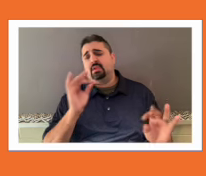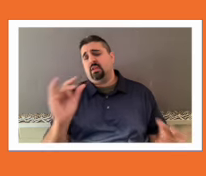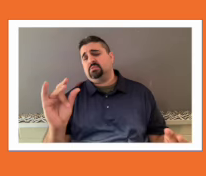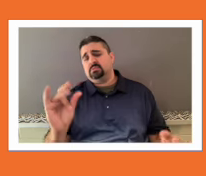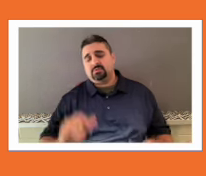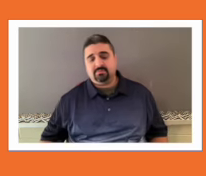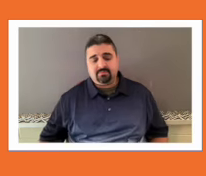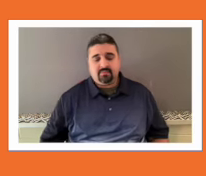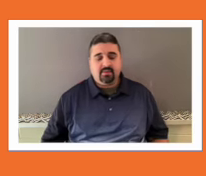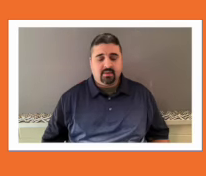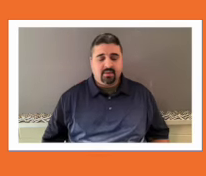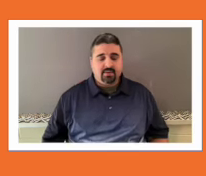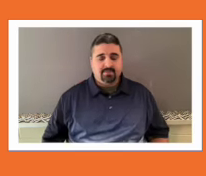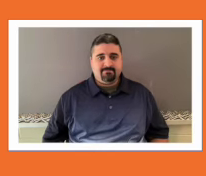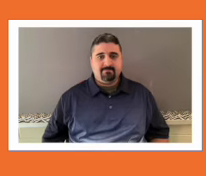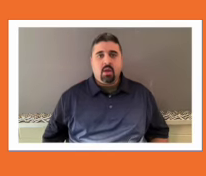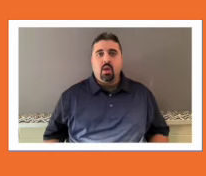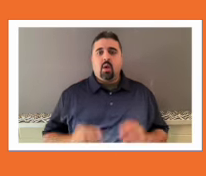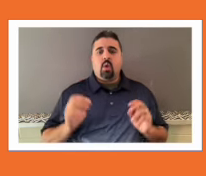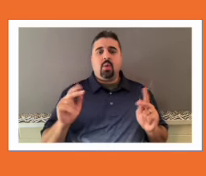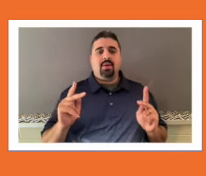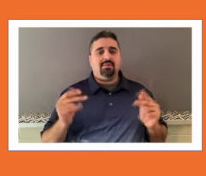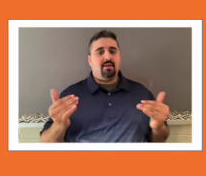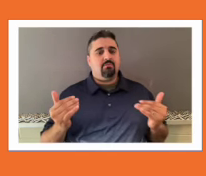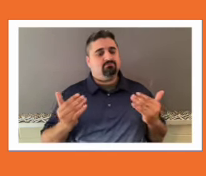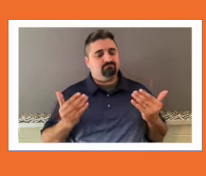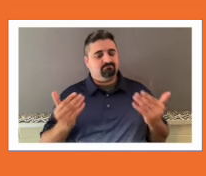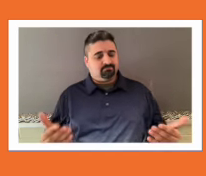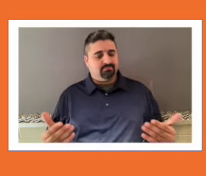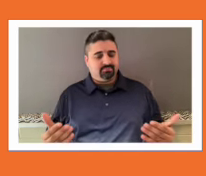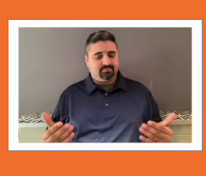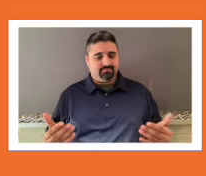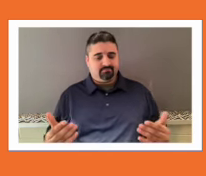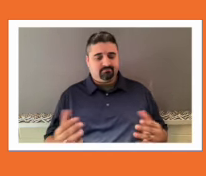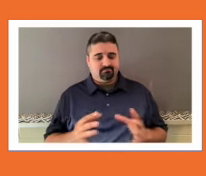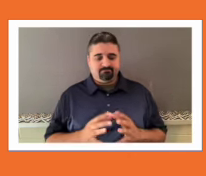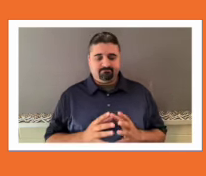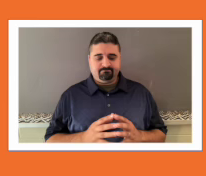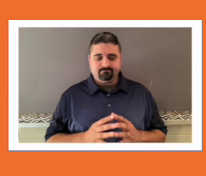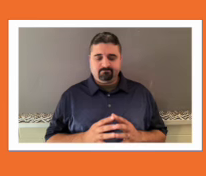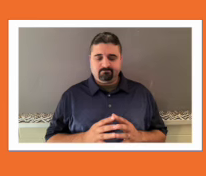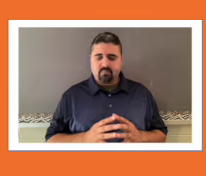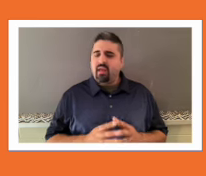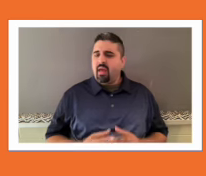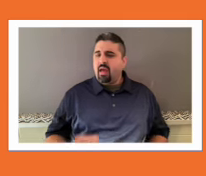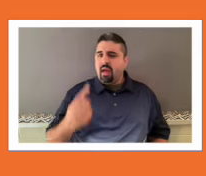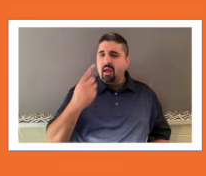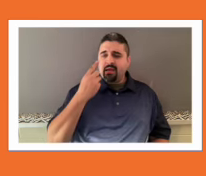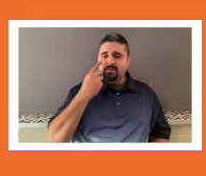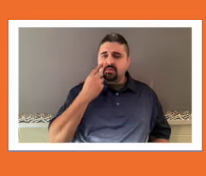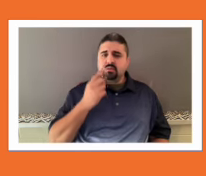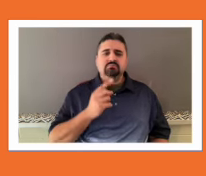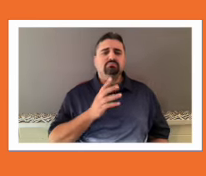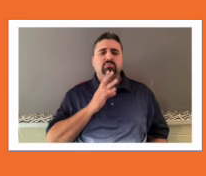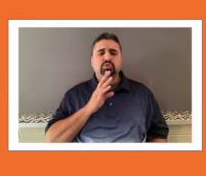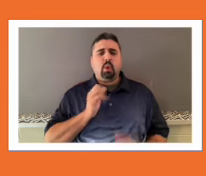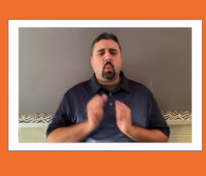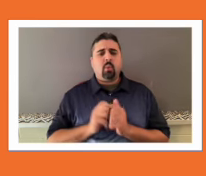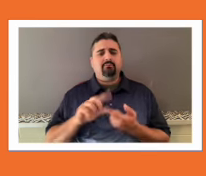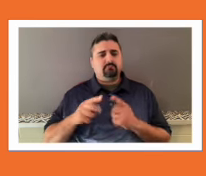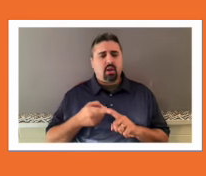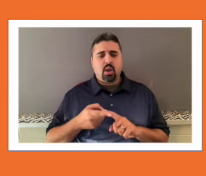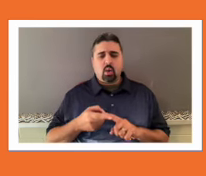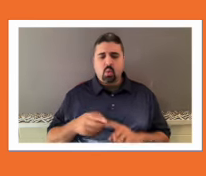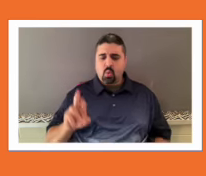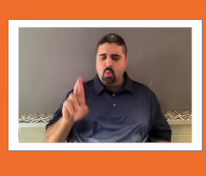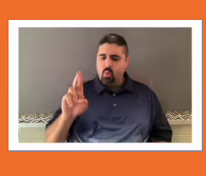the case, I said. Next, we will talk to your friend Rosamond. Annie and I walked